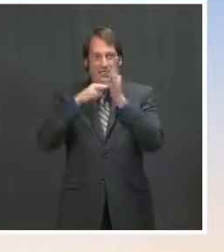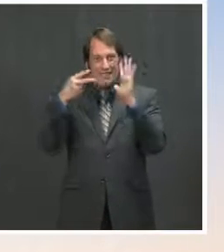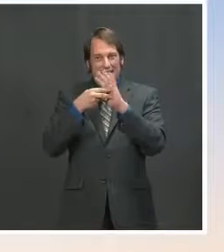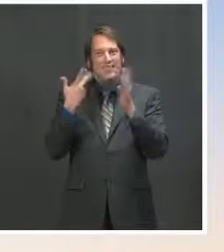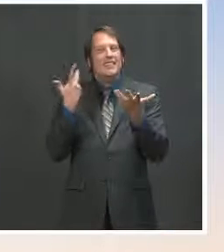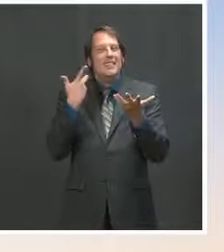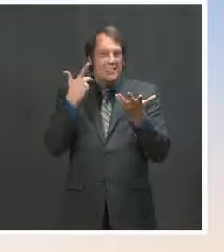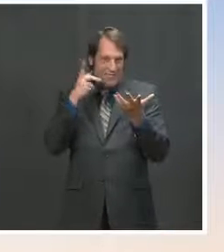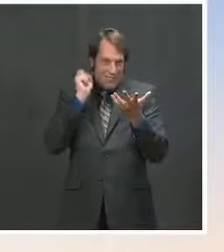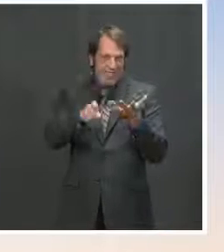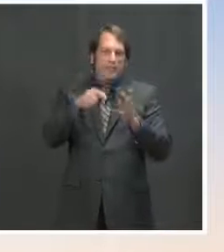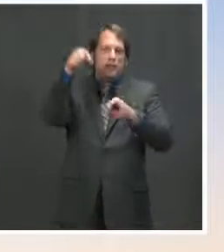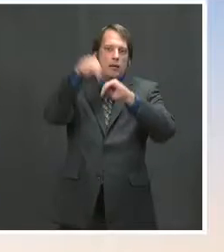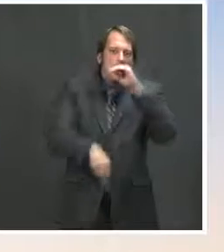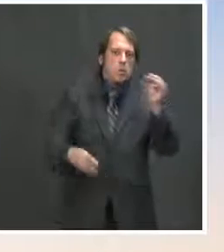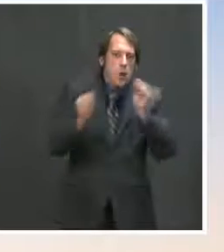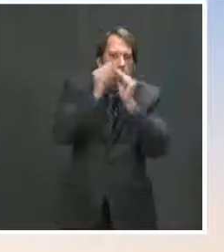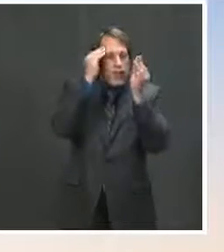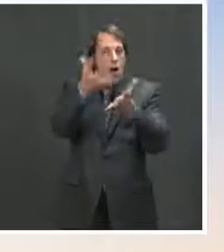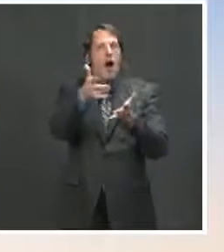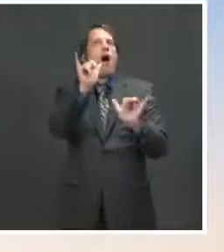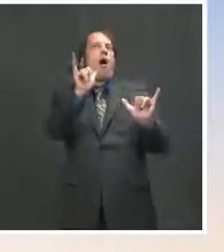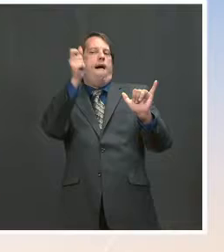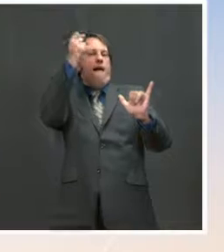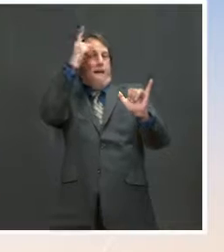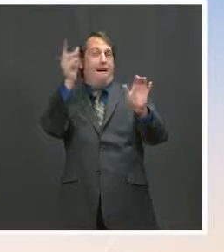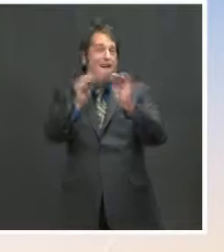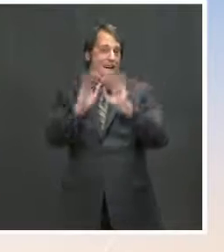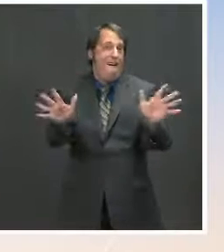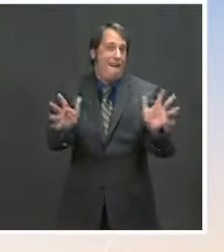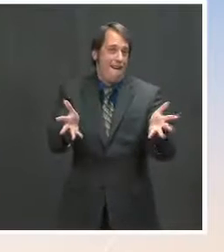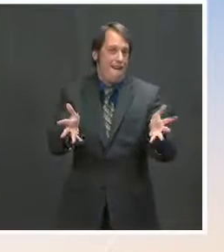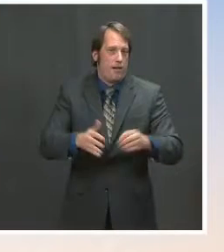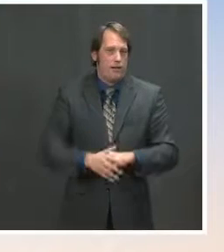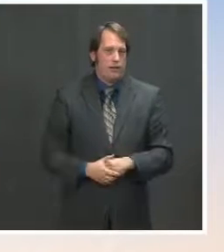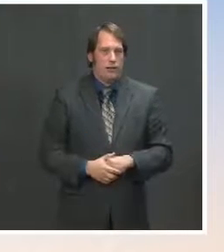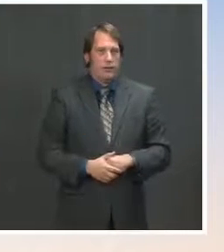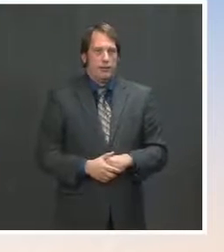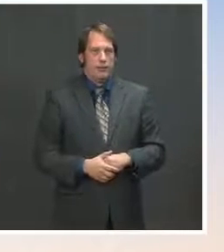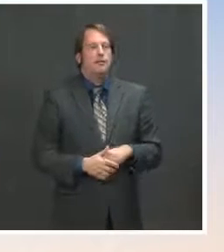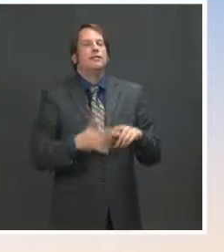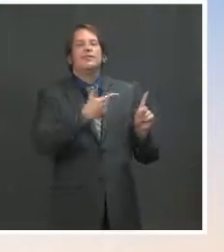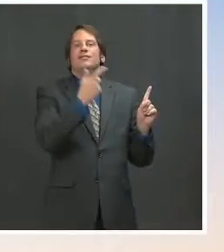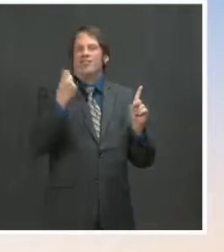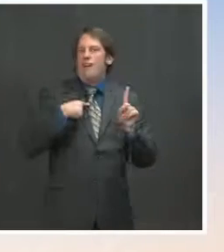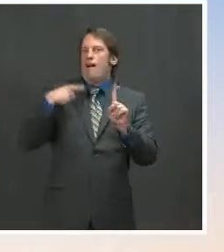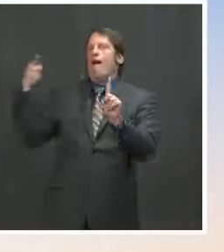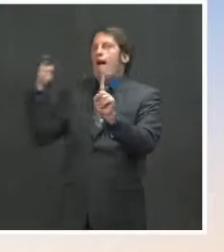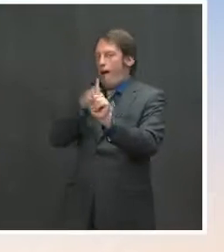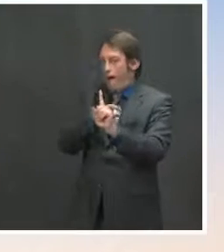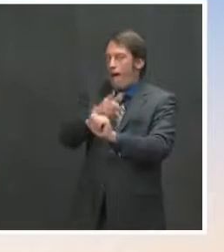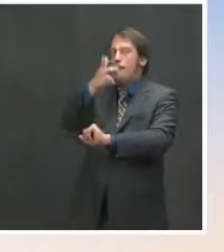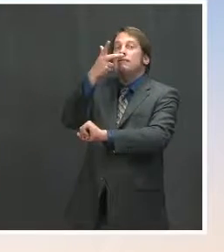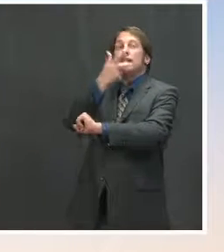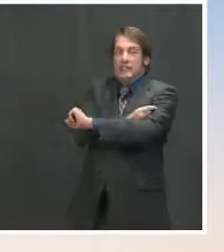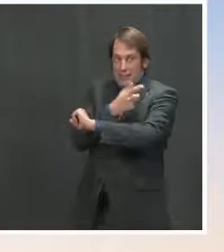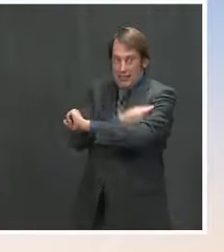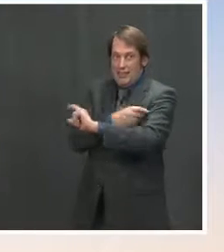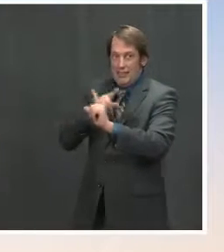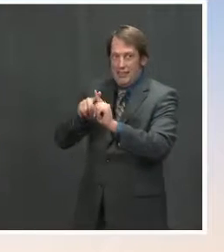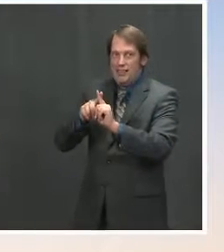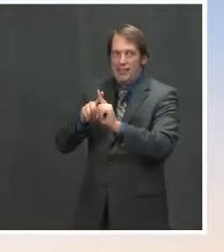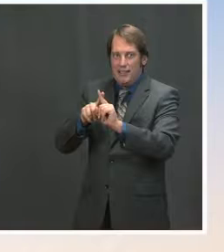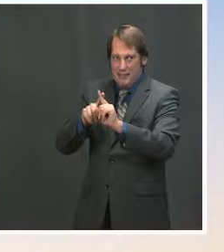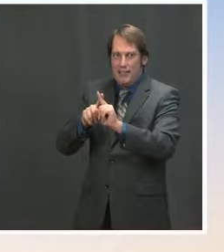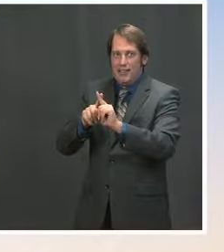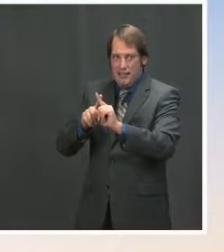on the Johnson & Johnson vaccine, it's been almost a week since it's been paused. Indications that it may still be a few more days before we understand what